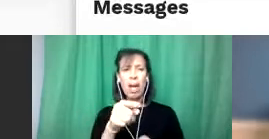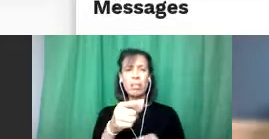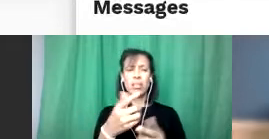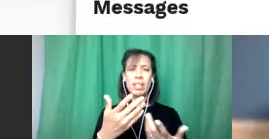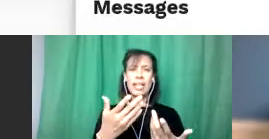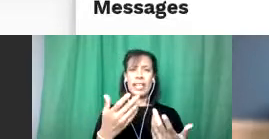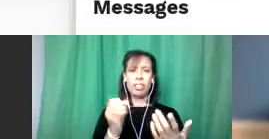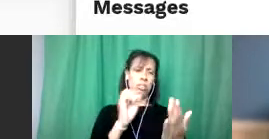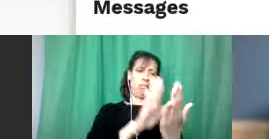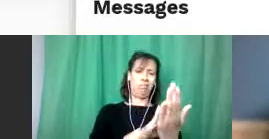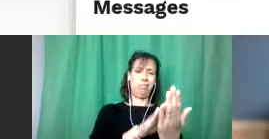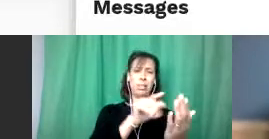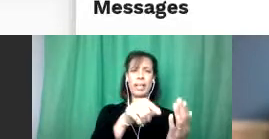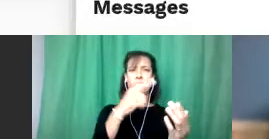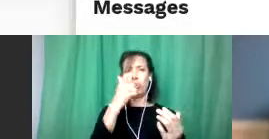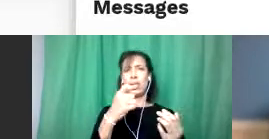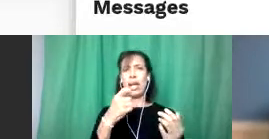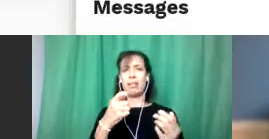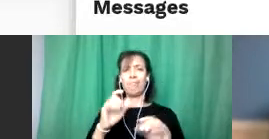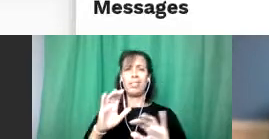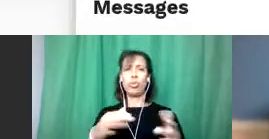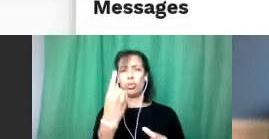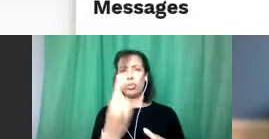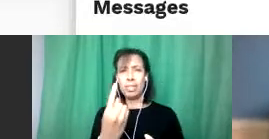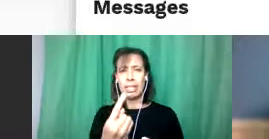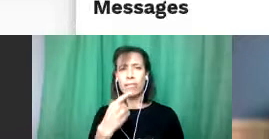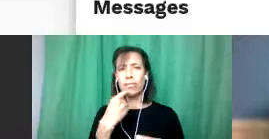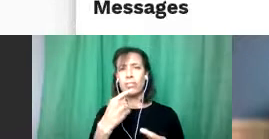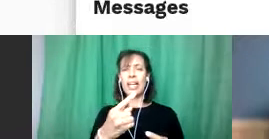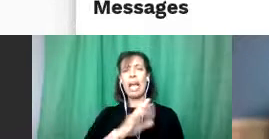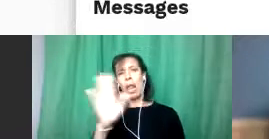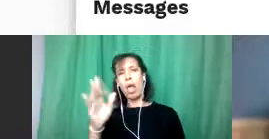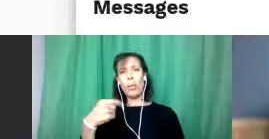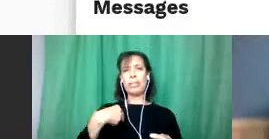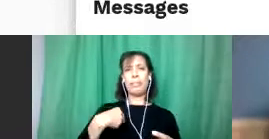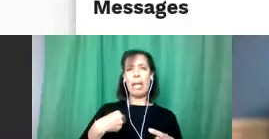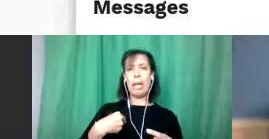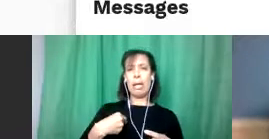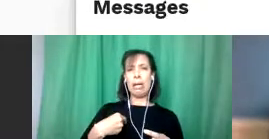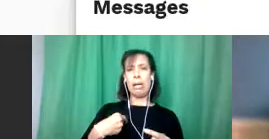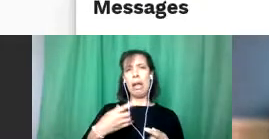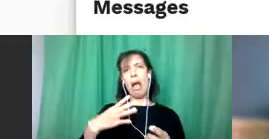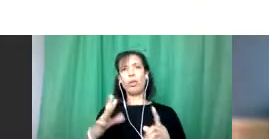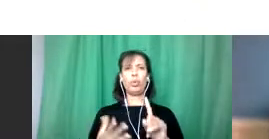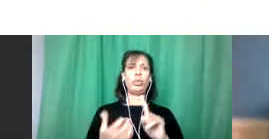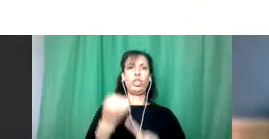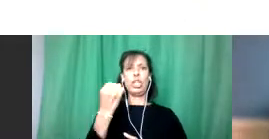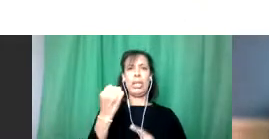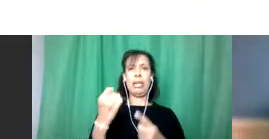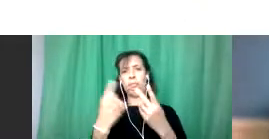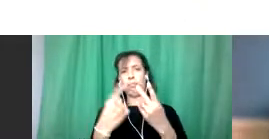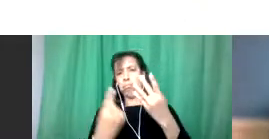this is me. This is what I want to get out of a module. If you've not looked at that yet, let's see if anyone's looked at